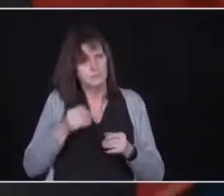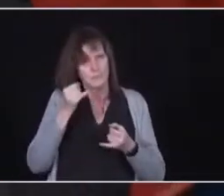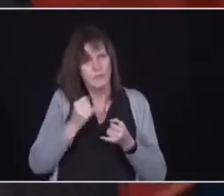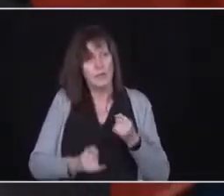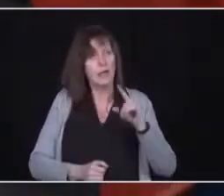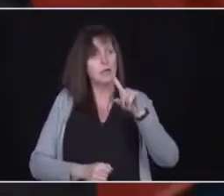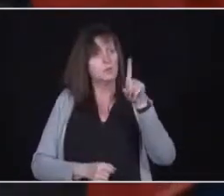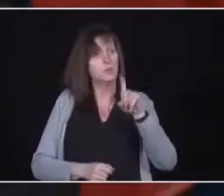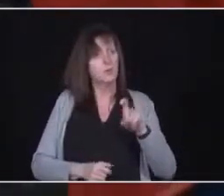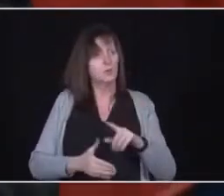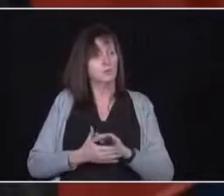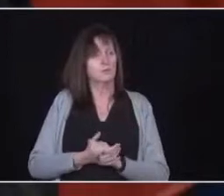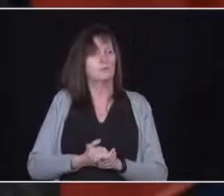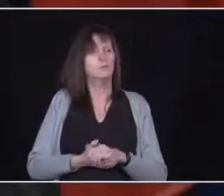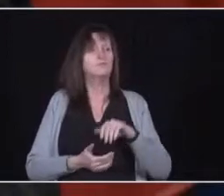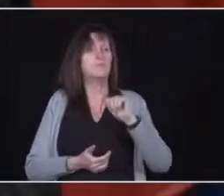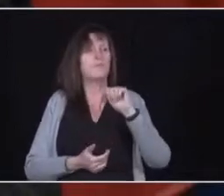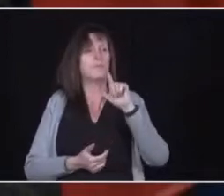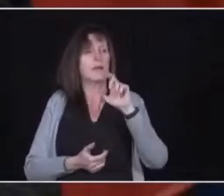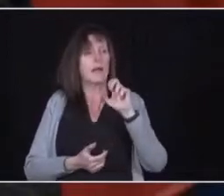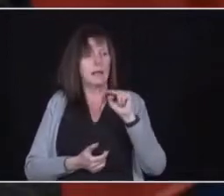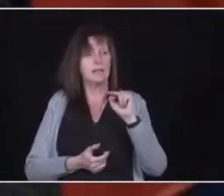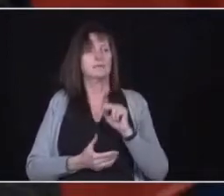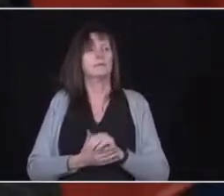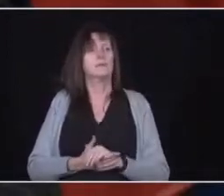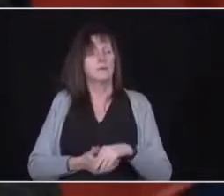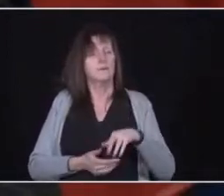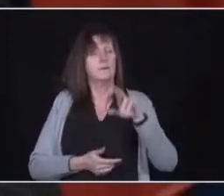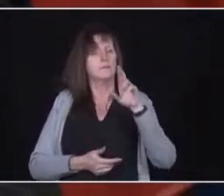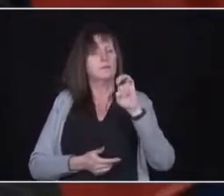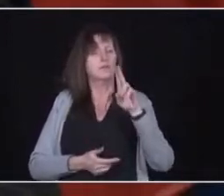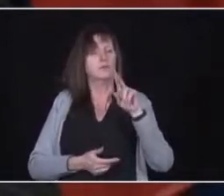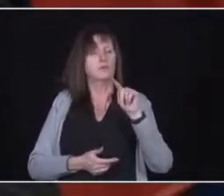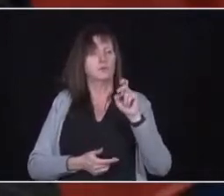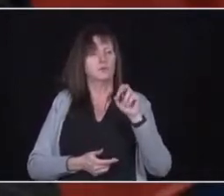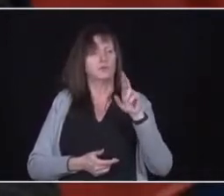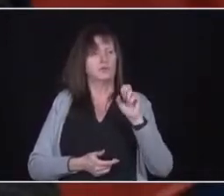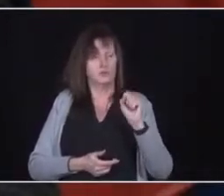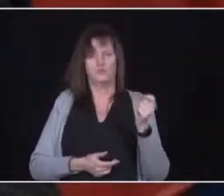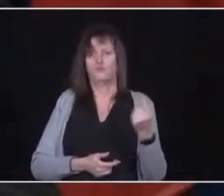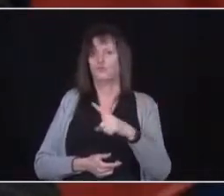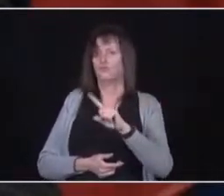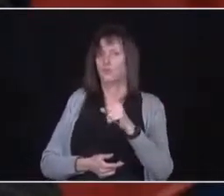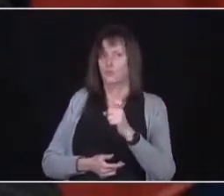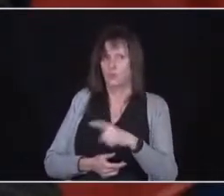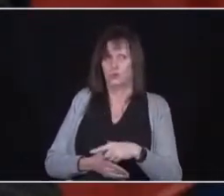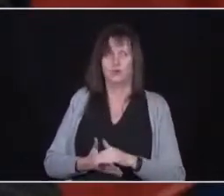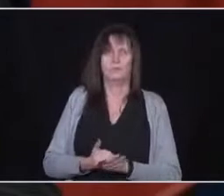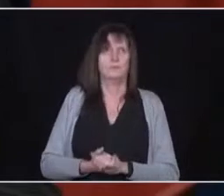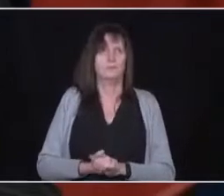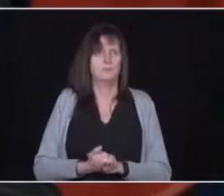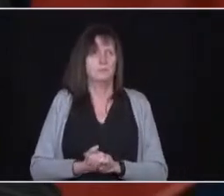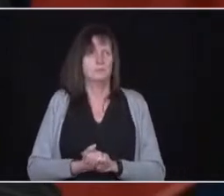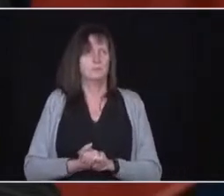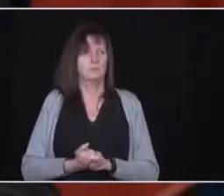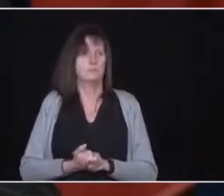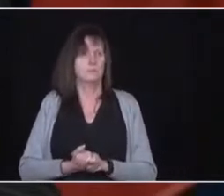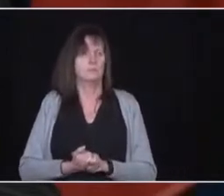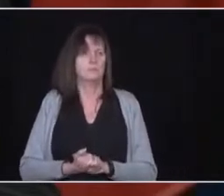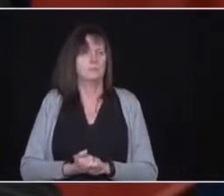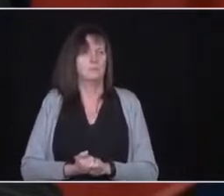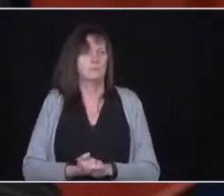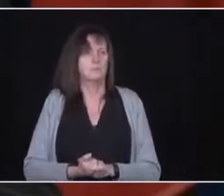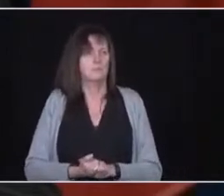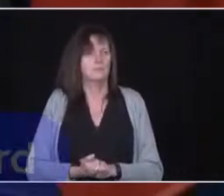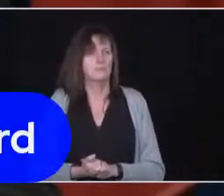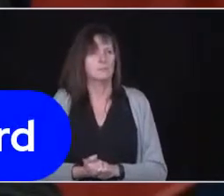Reuters. Thank you. Hi, Allison. So it looks at this point all but certain that Ontario will still soon have more critically